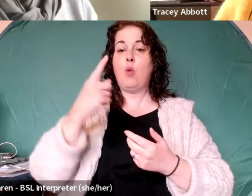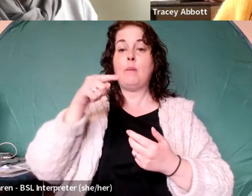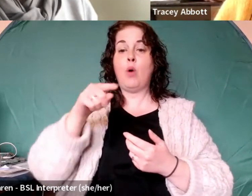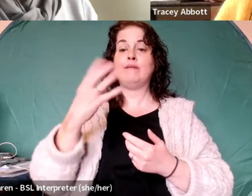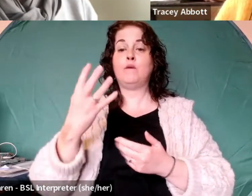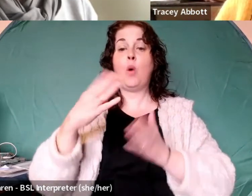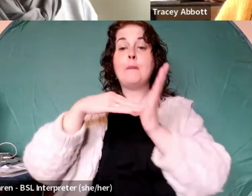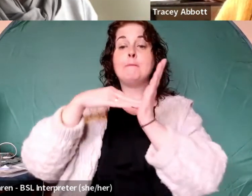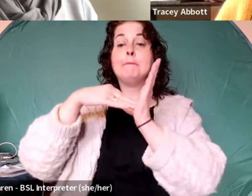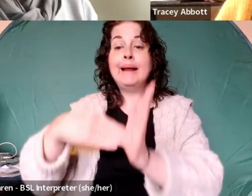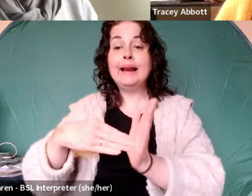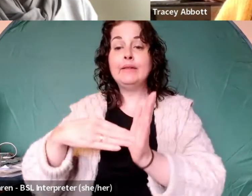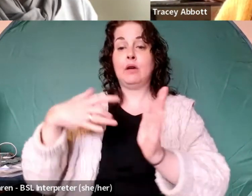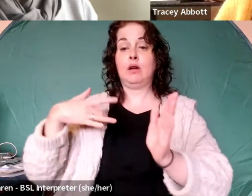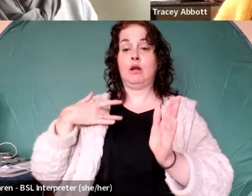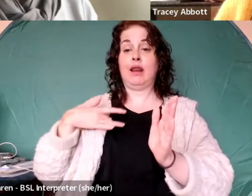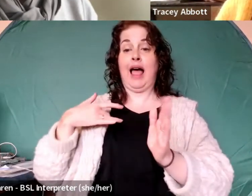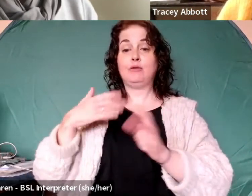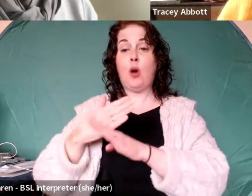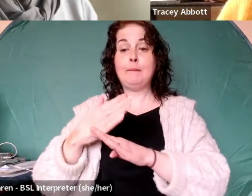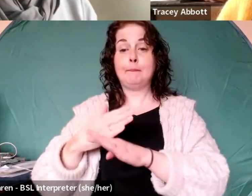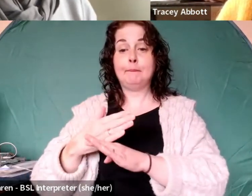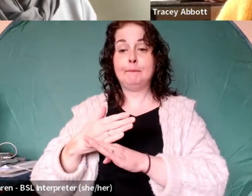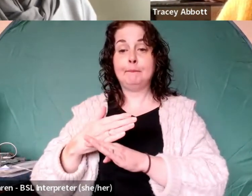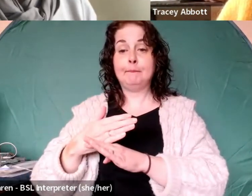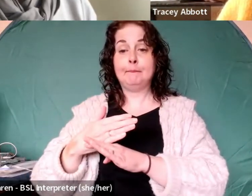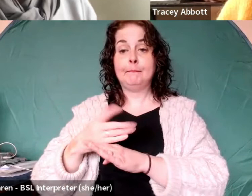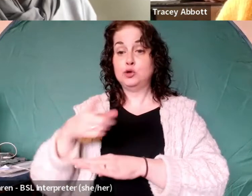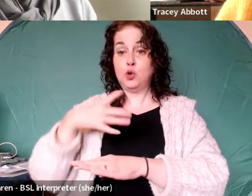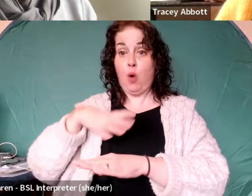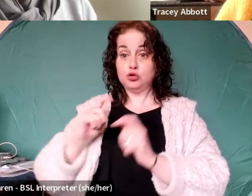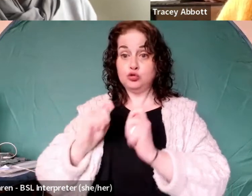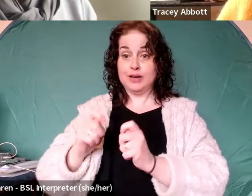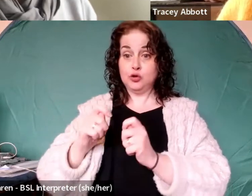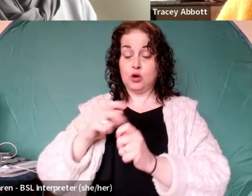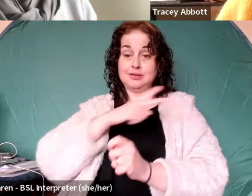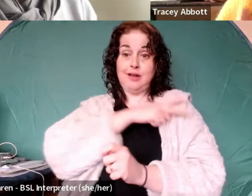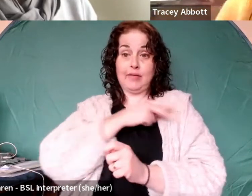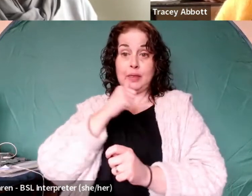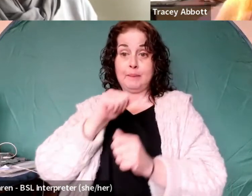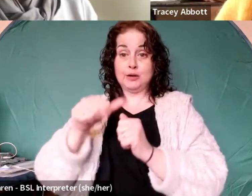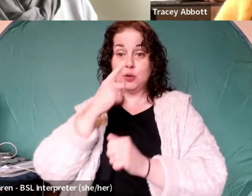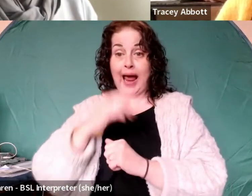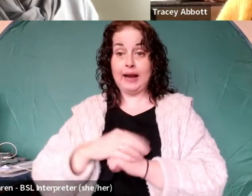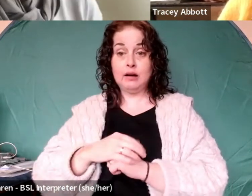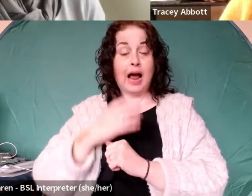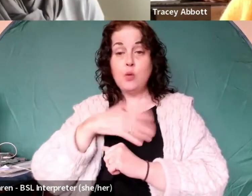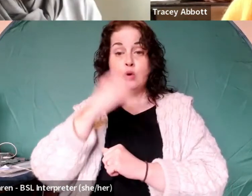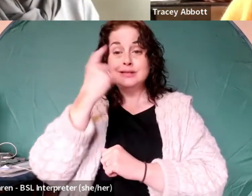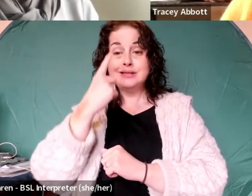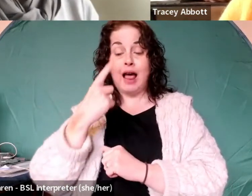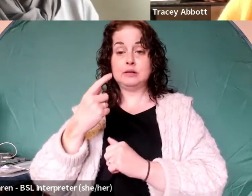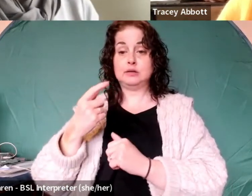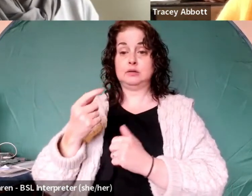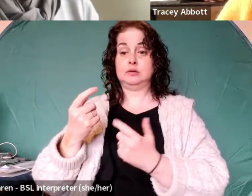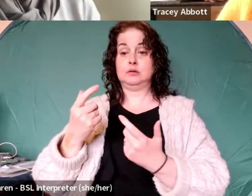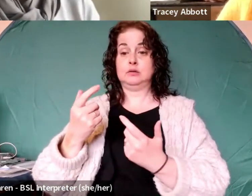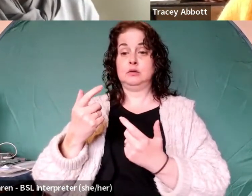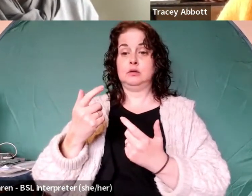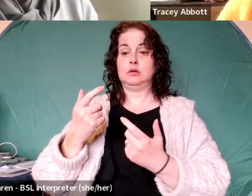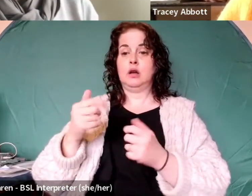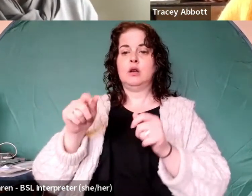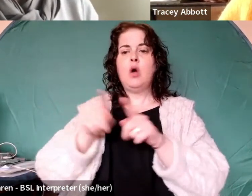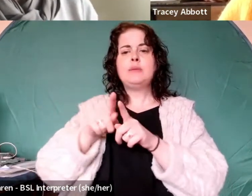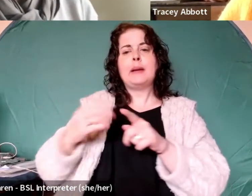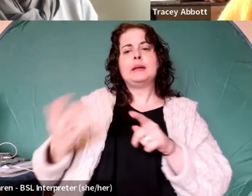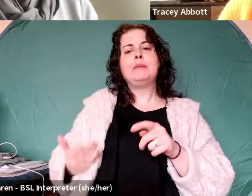1.4 million live jobs. Do you really not want to treat your staff the best you can? I don't understand. I mean, it makes business sense, doesn't it? This is